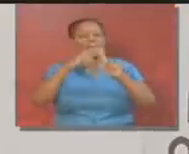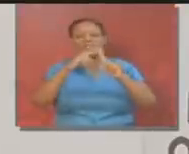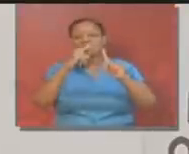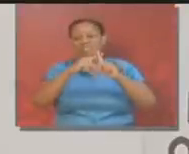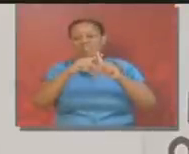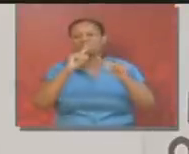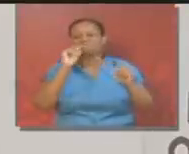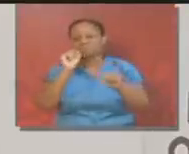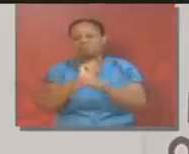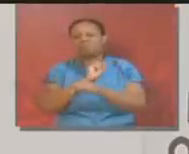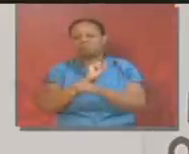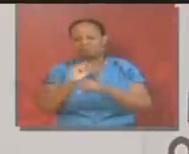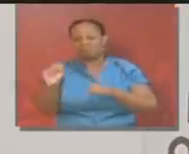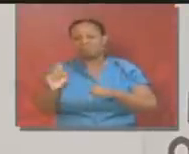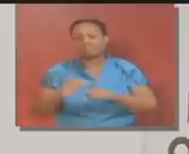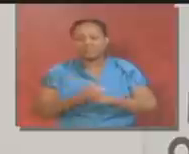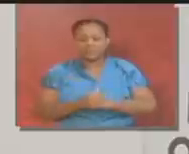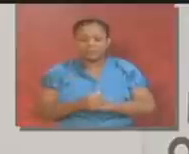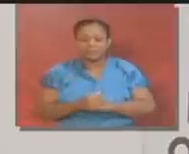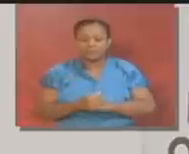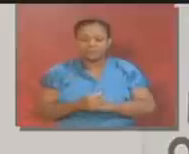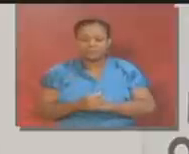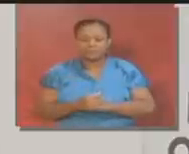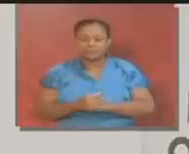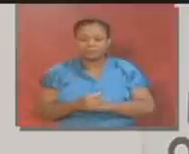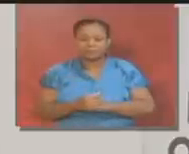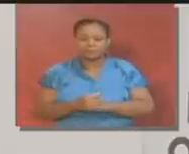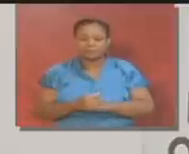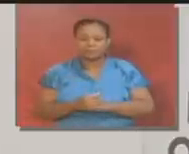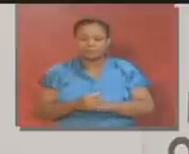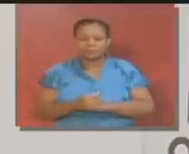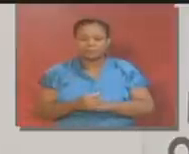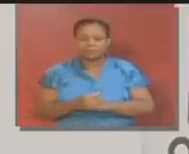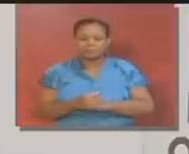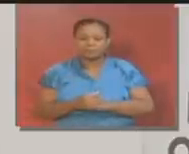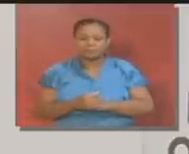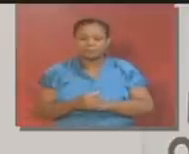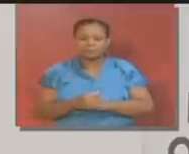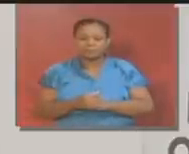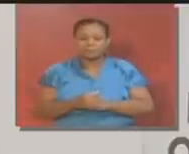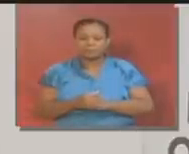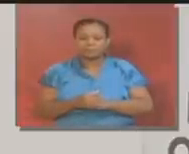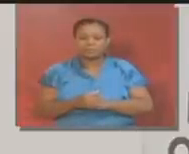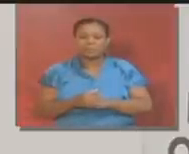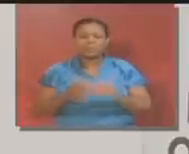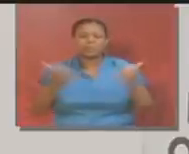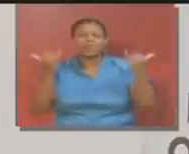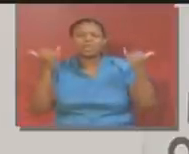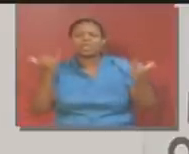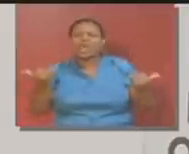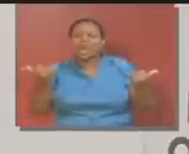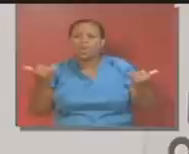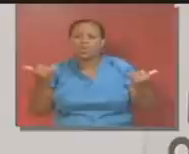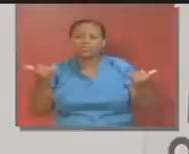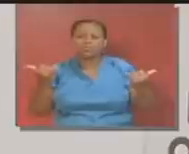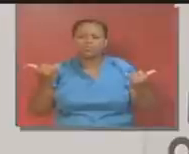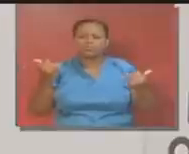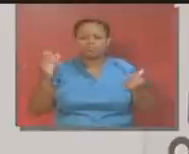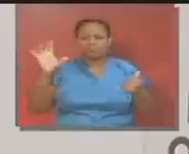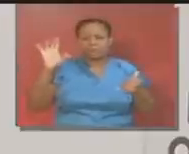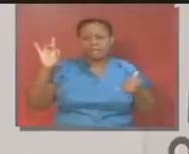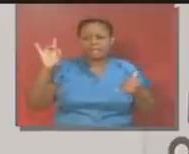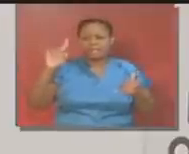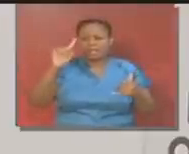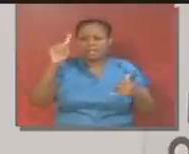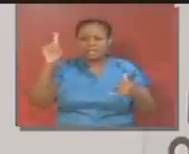We thus, if you add up your maths, it's about 8 of them left over who are thus COVID test negative, but they